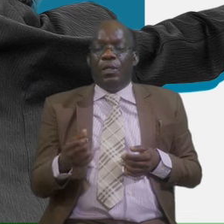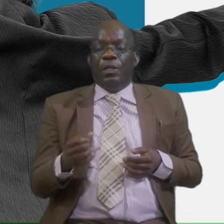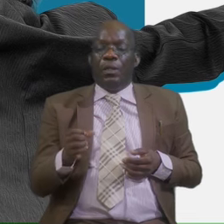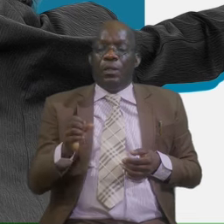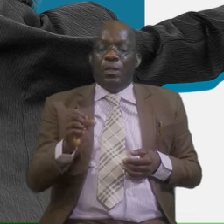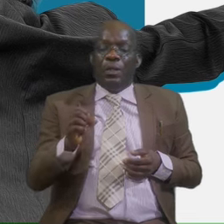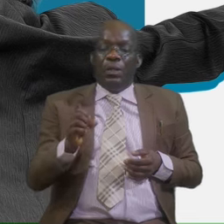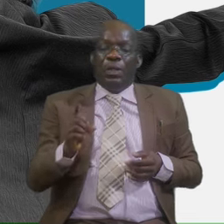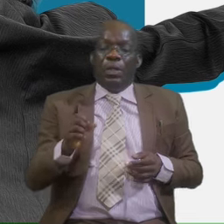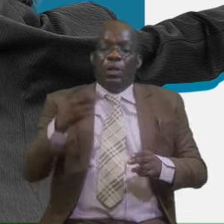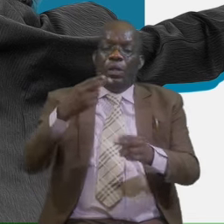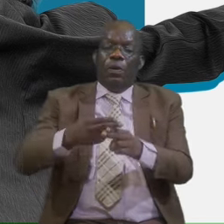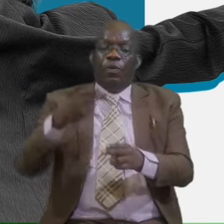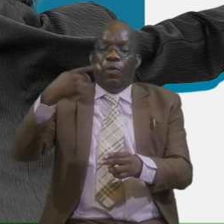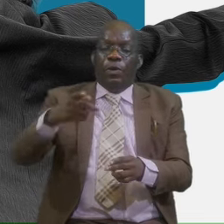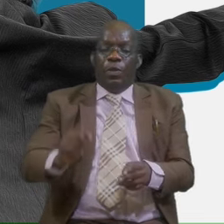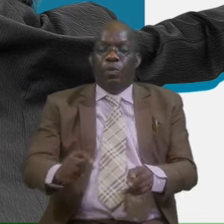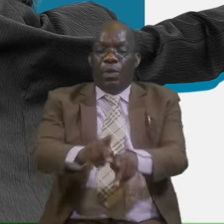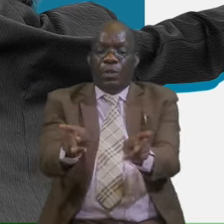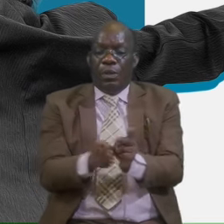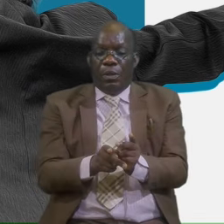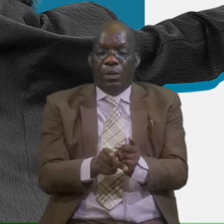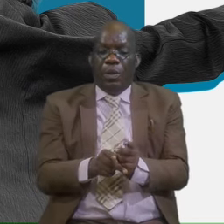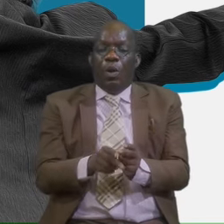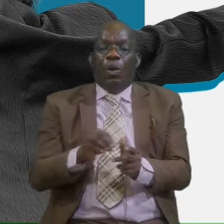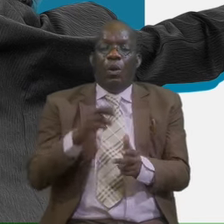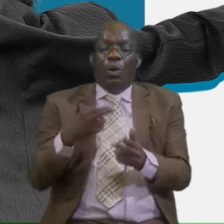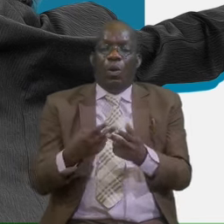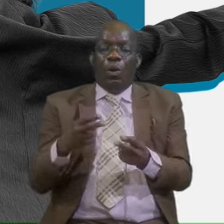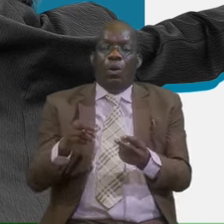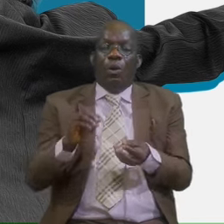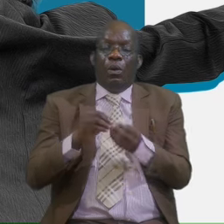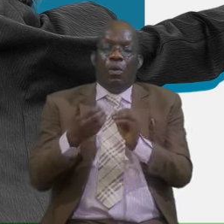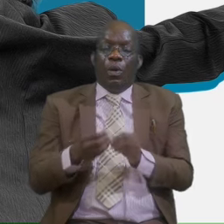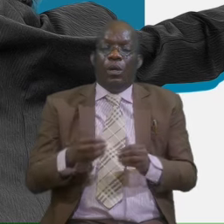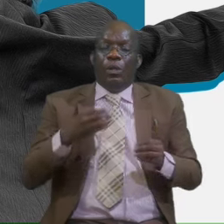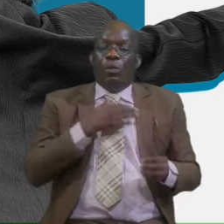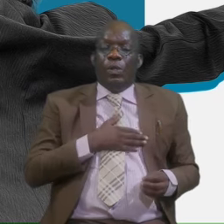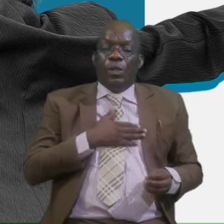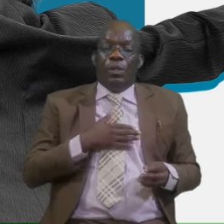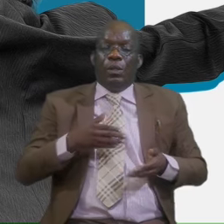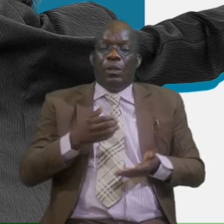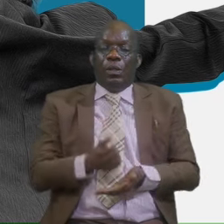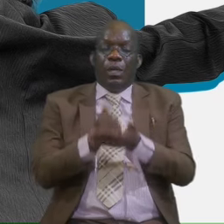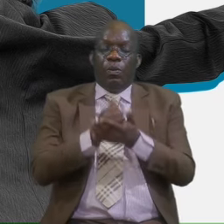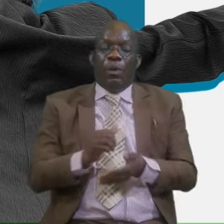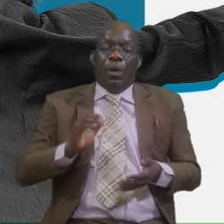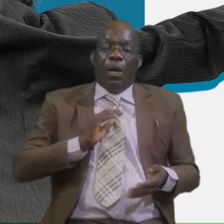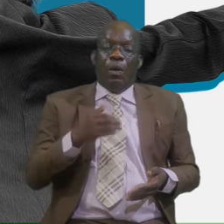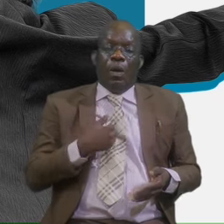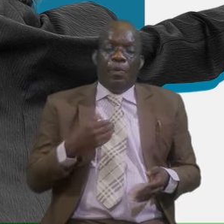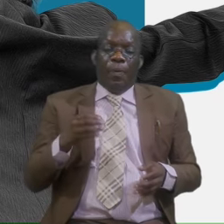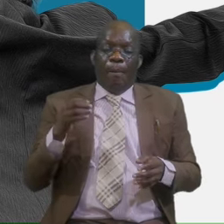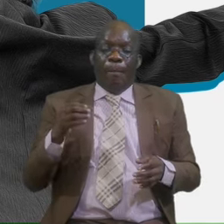street number, you can please help our counselors by describing the